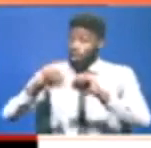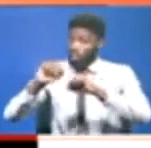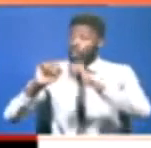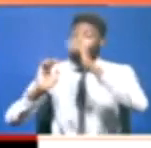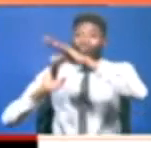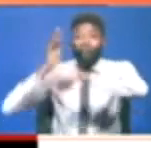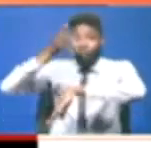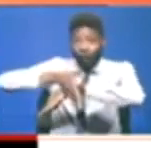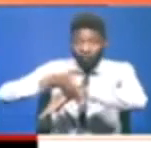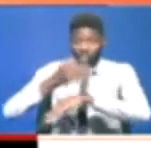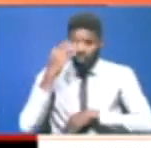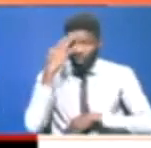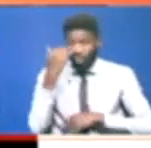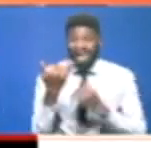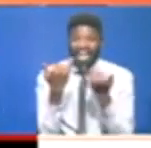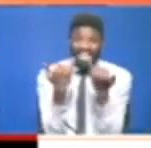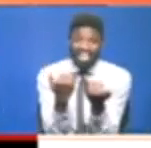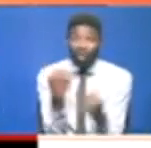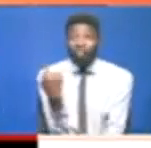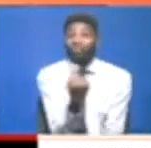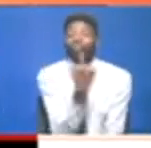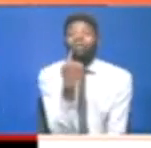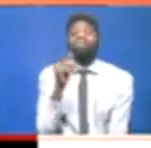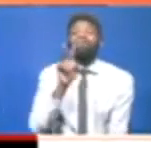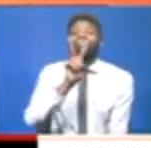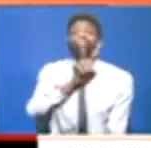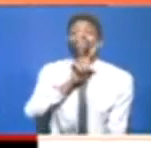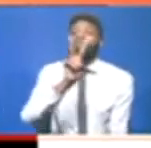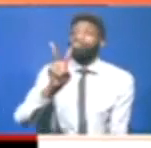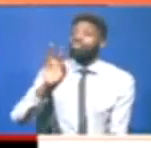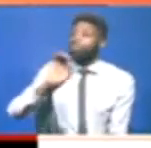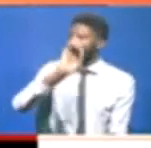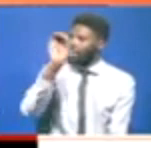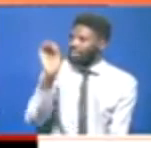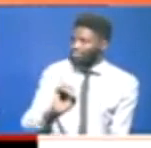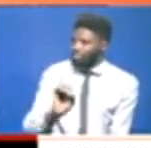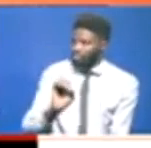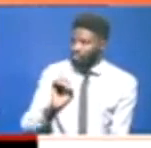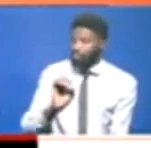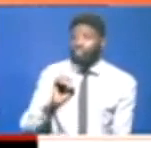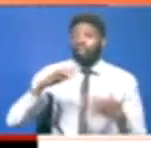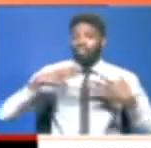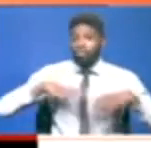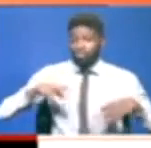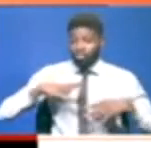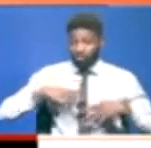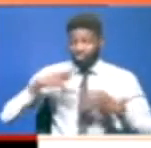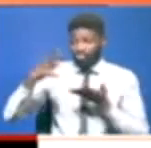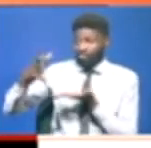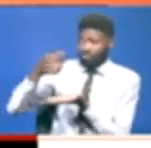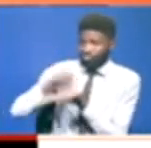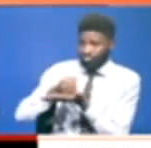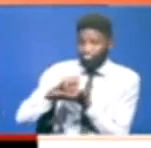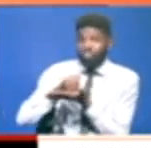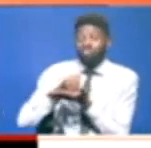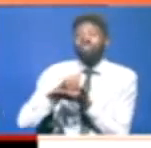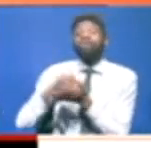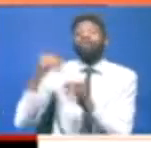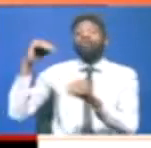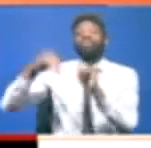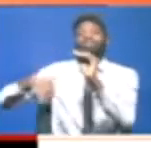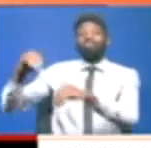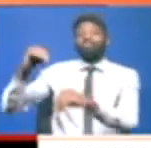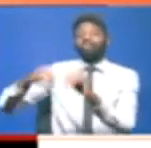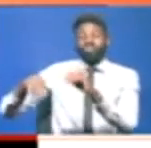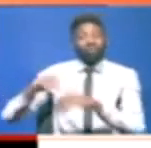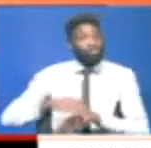only 22% of the employed are actually contributing to this pot.